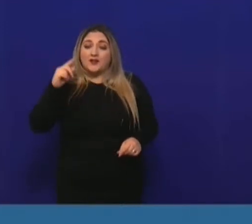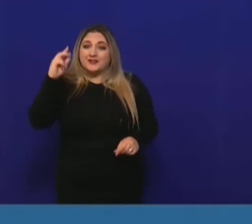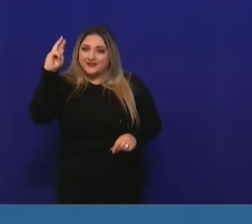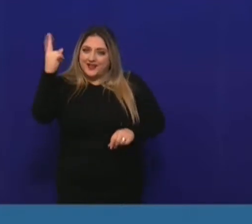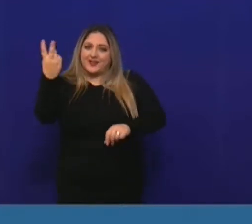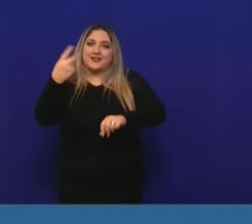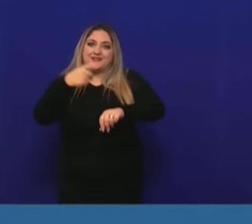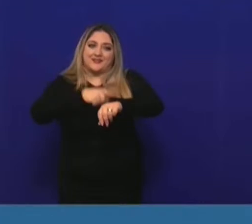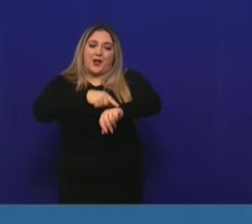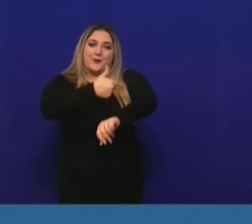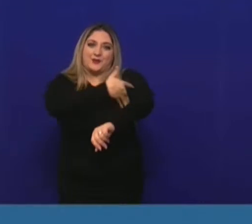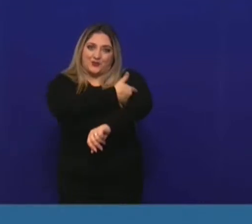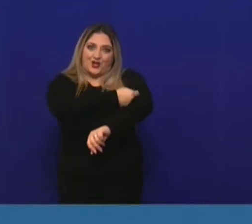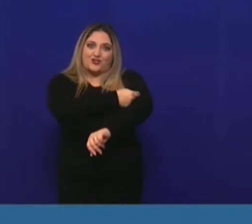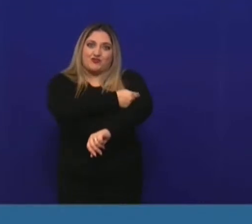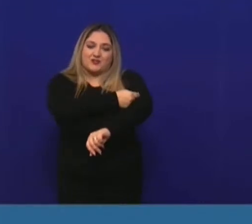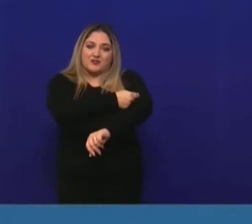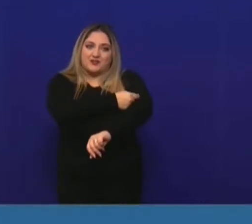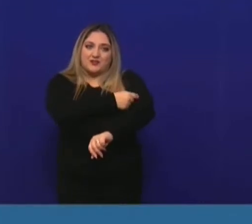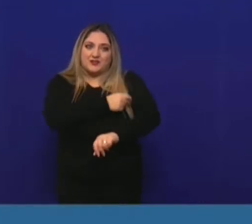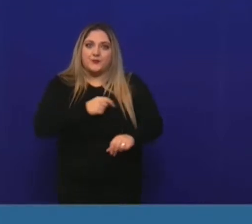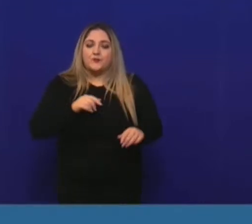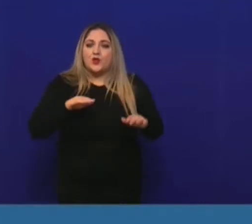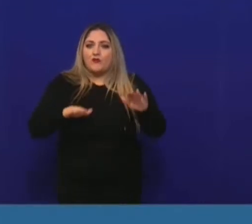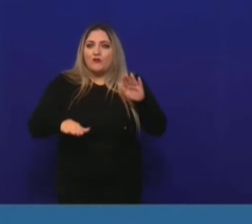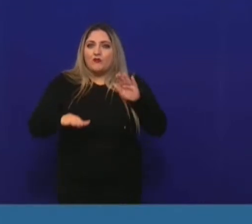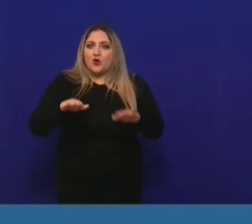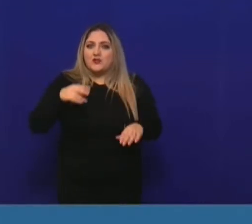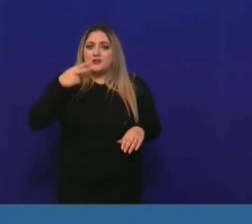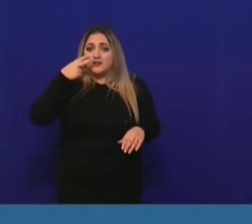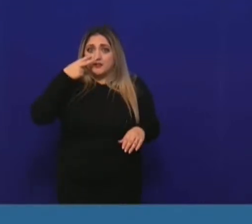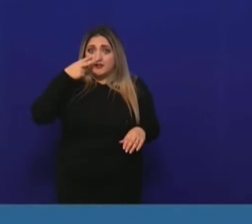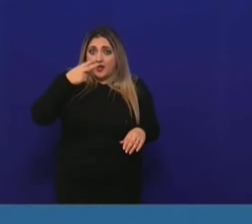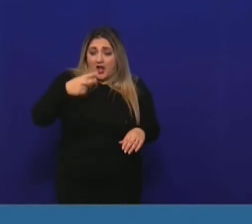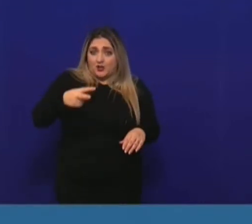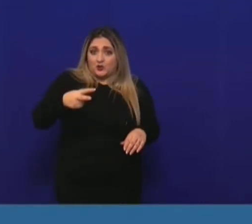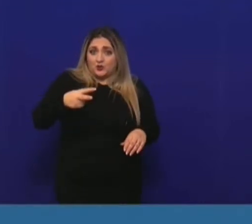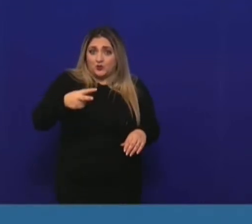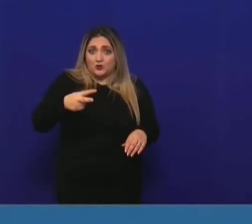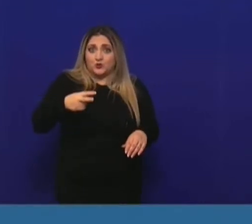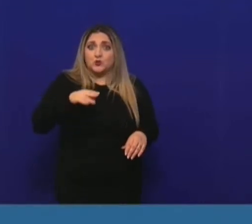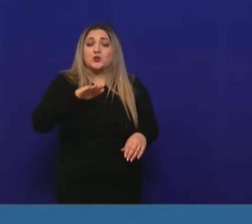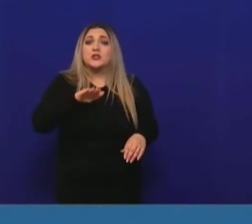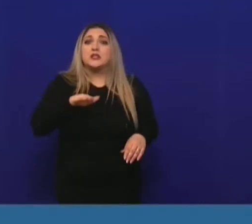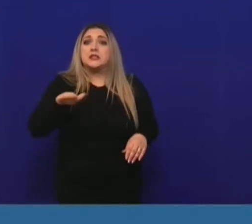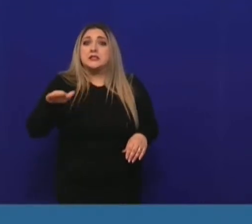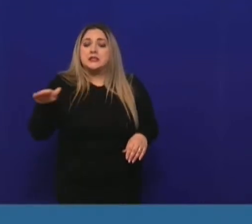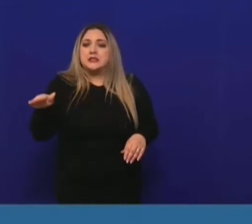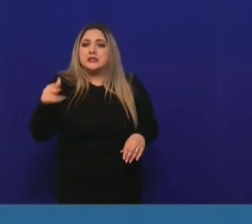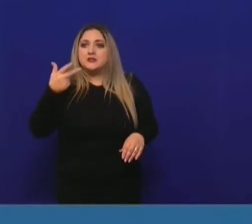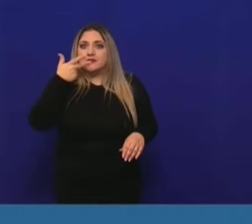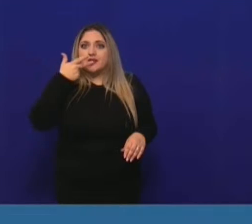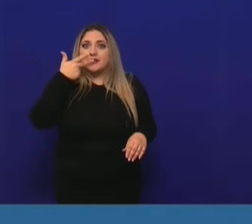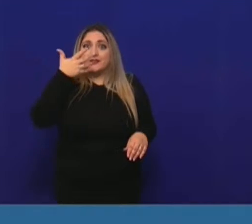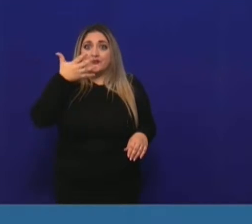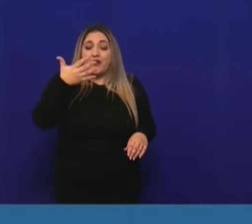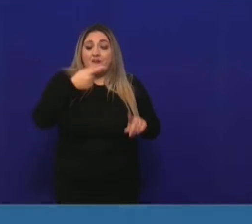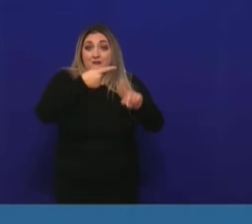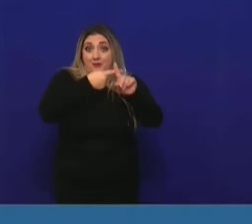tilqima. Issa, mill-osservazzjonijiet li għamiltu, dawk li għandhom il-fuq minn 85 u ħadu